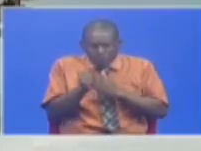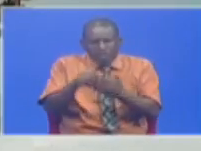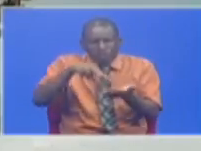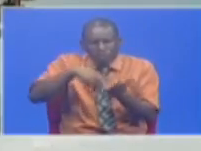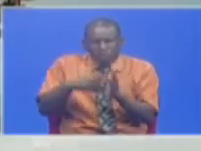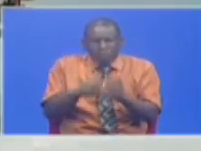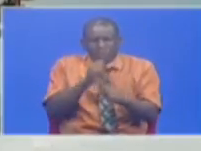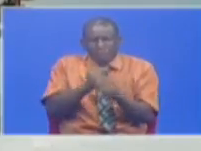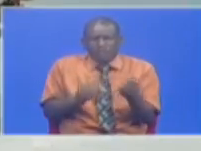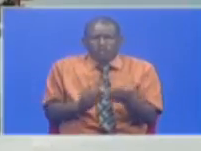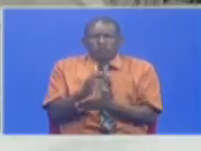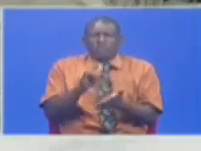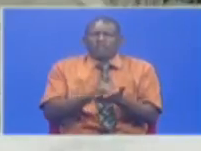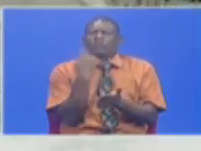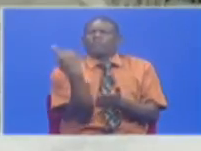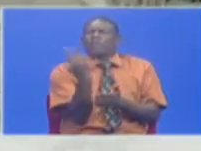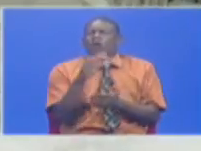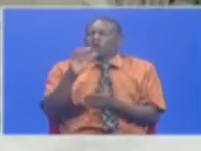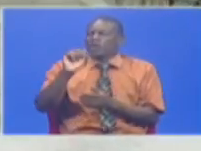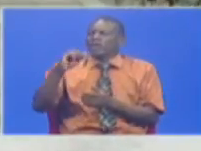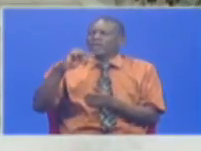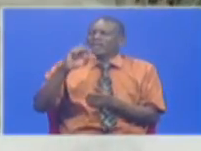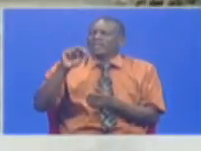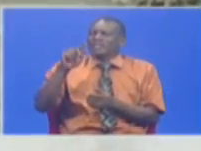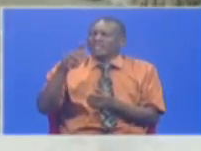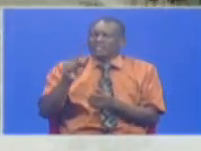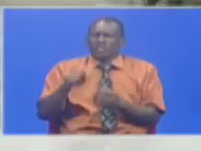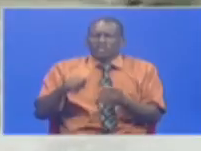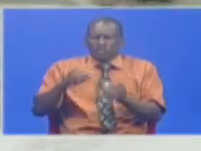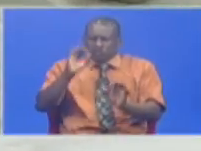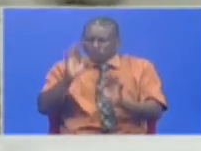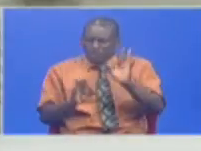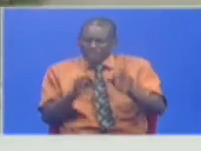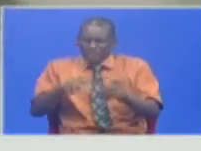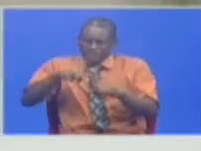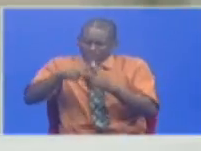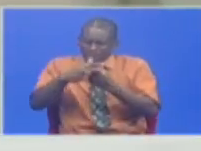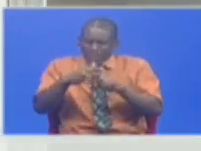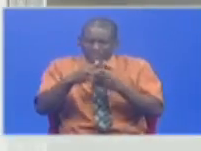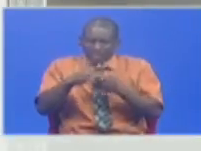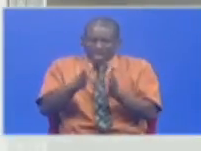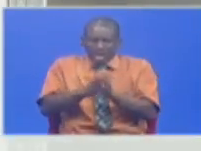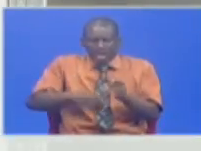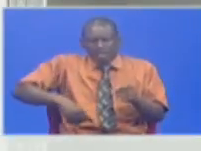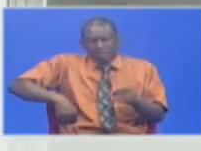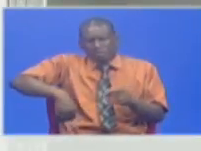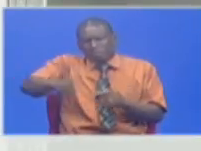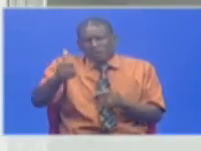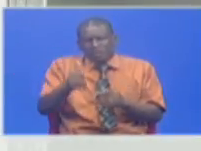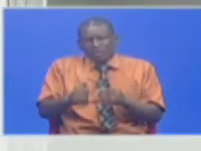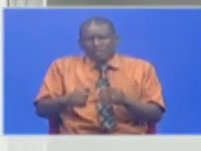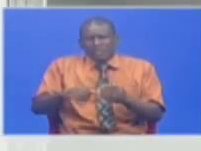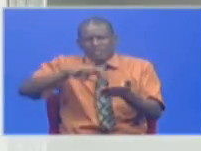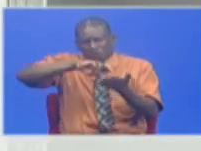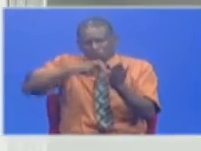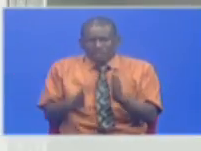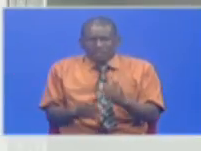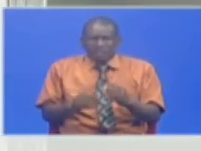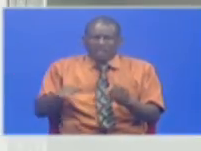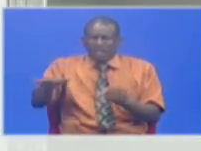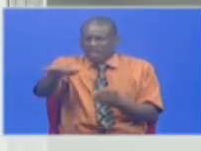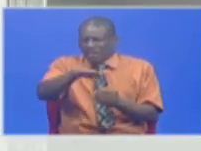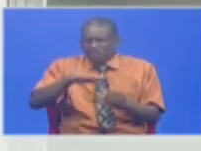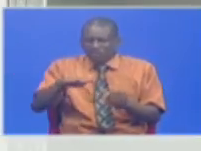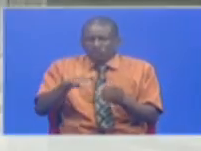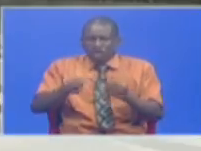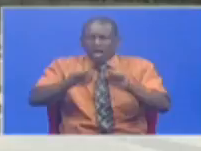would be the sole agent to design, engineer, and procure the contract. In the environment and socio-economic